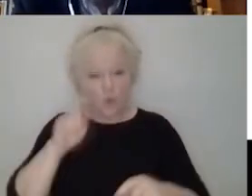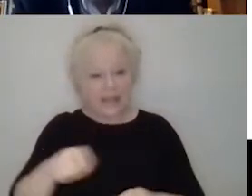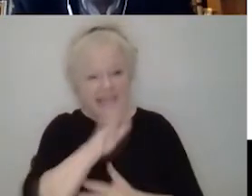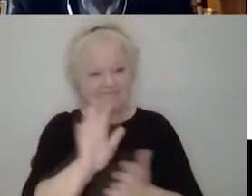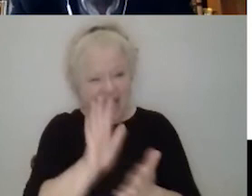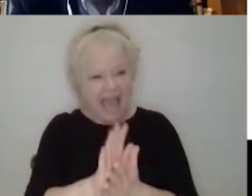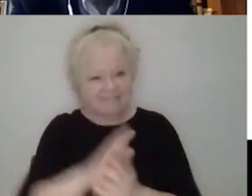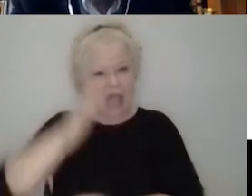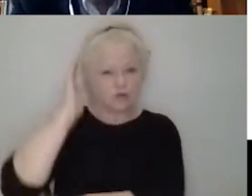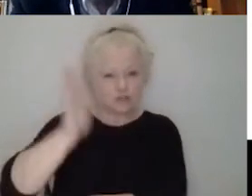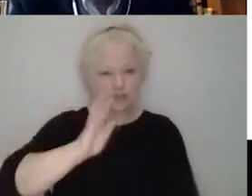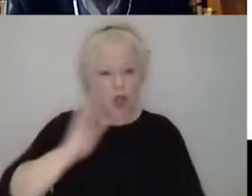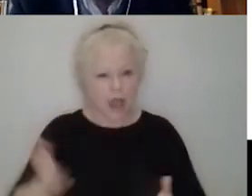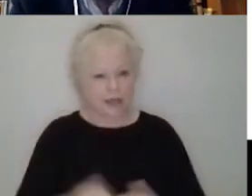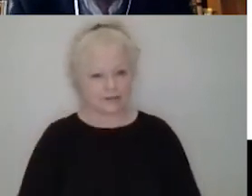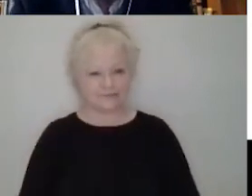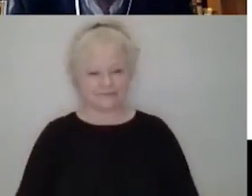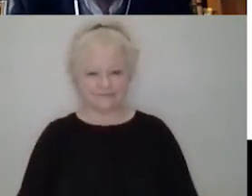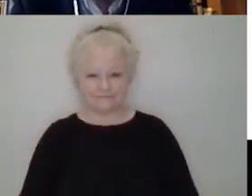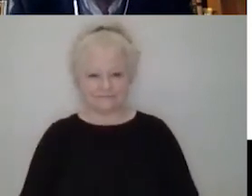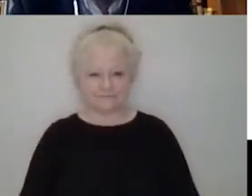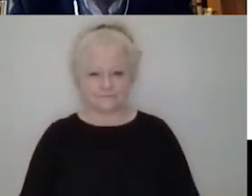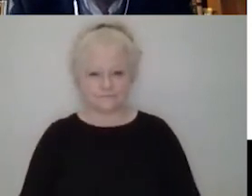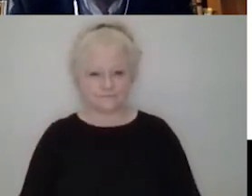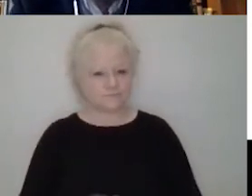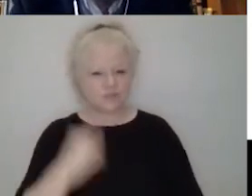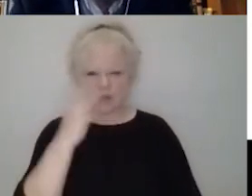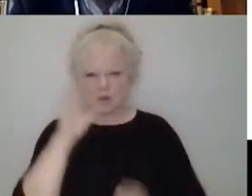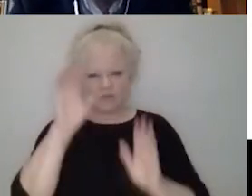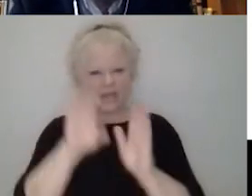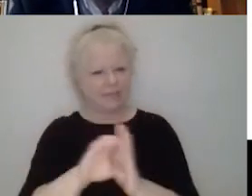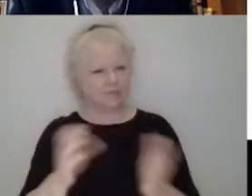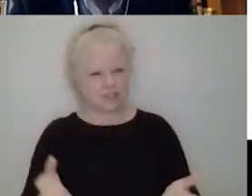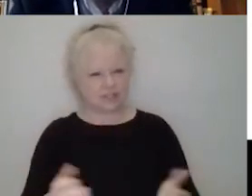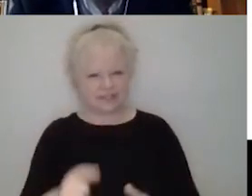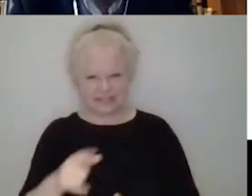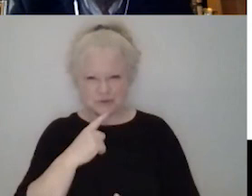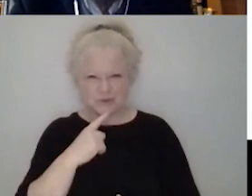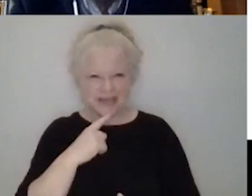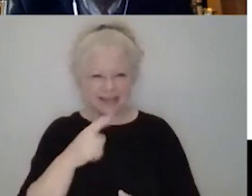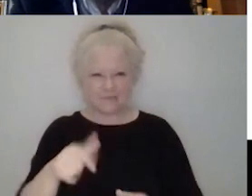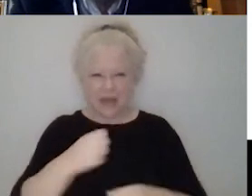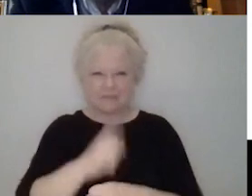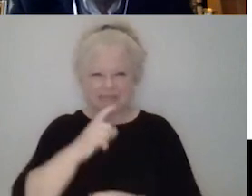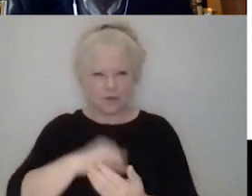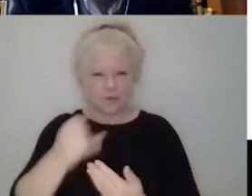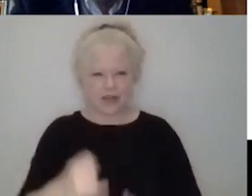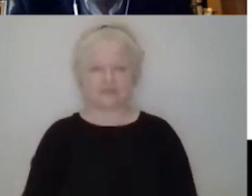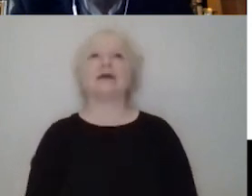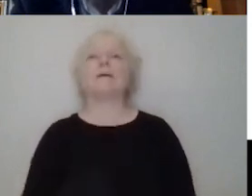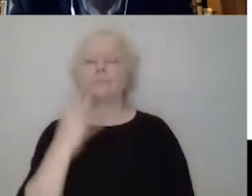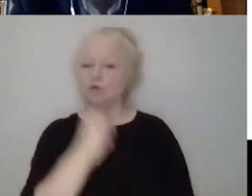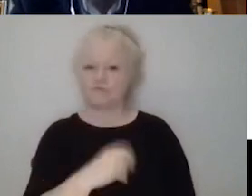look at these beautiful, glorious images. Carlos, when you see these images, don't you want to specify it for a project? Oh, they're beautiful,